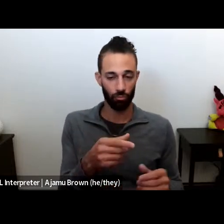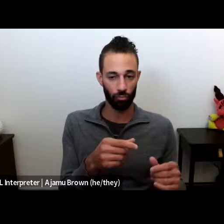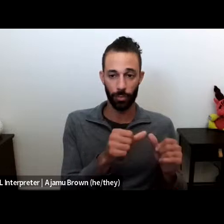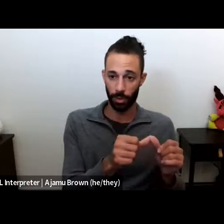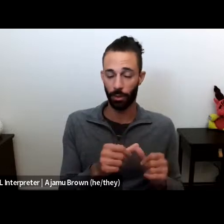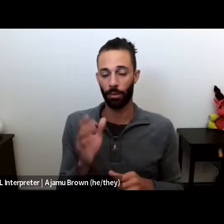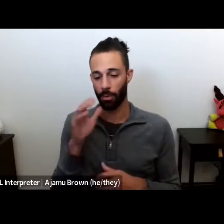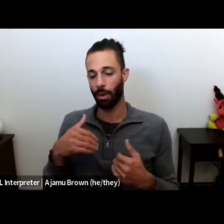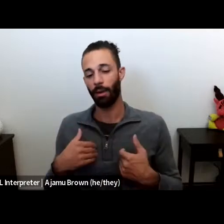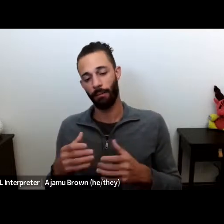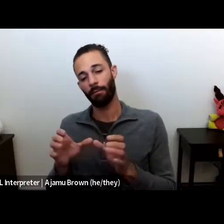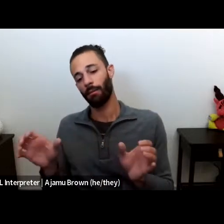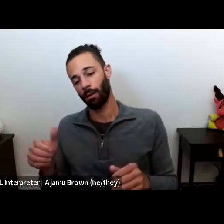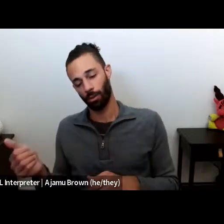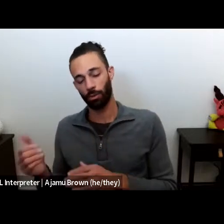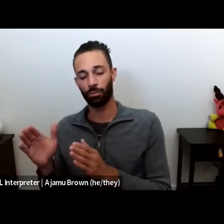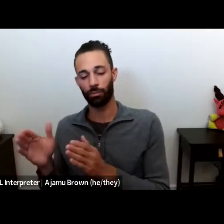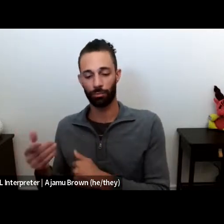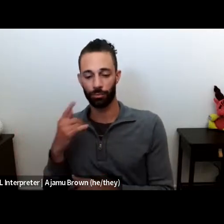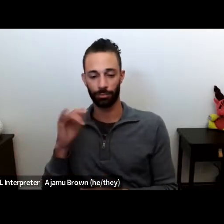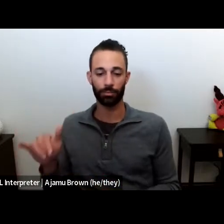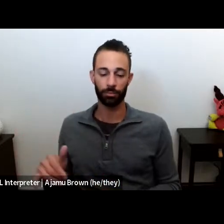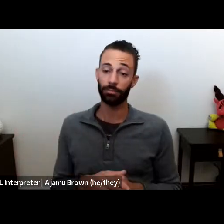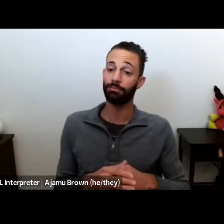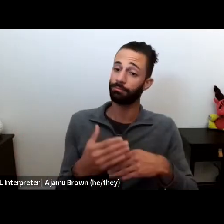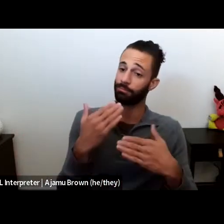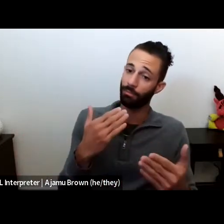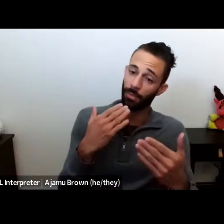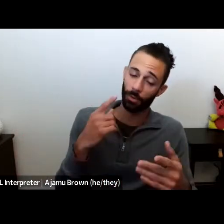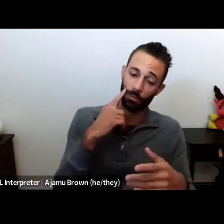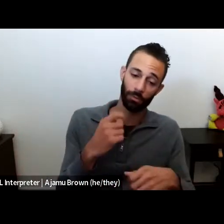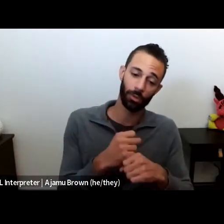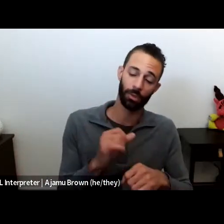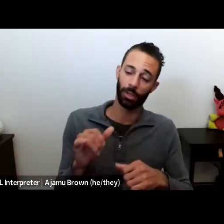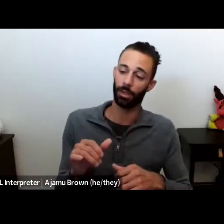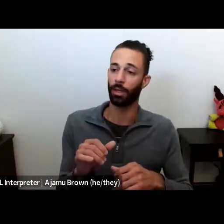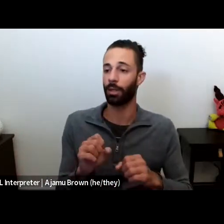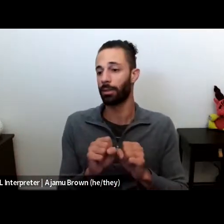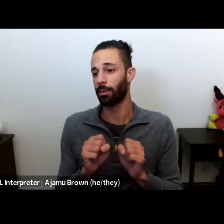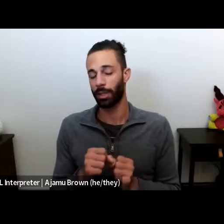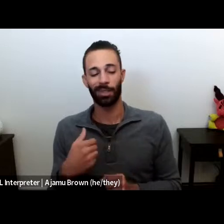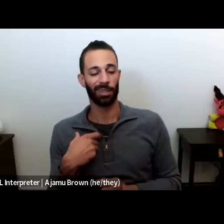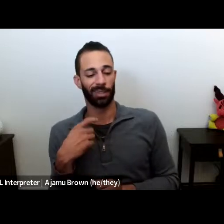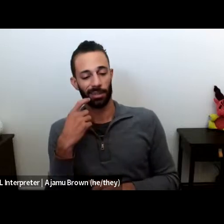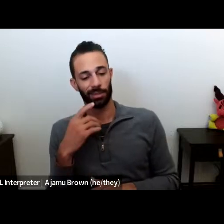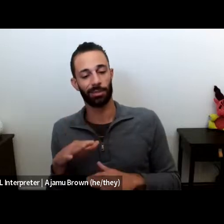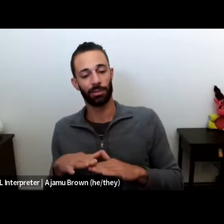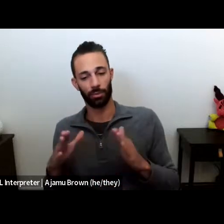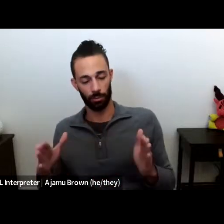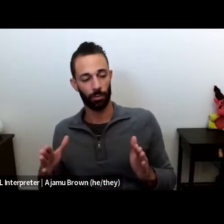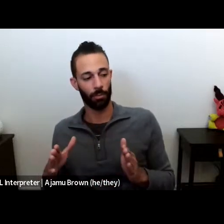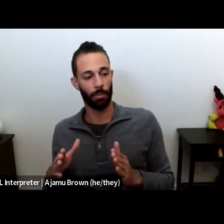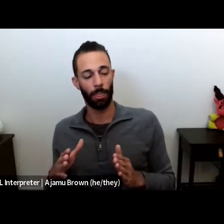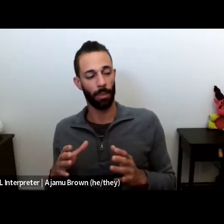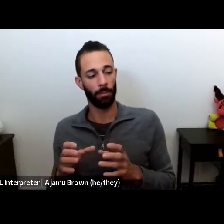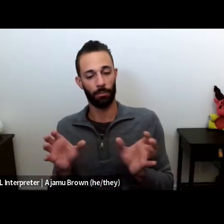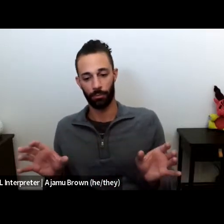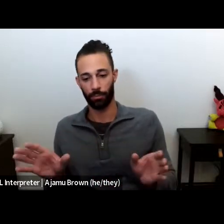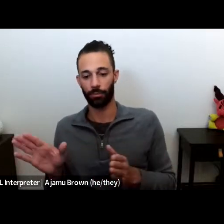Beautiful. Thank you Yeah, for creating that space. I just opened the breakout room. Can folks see that?